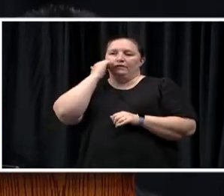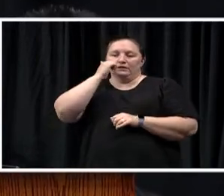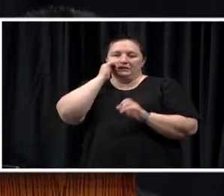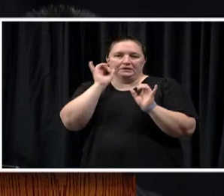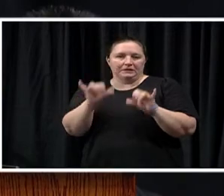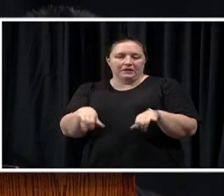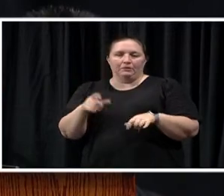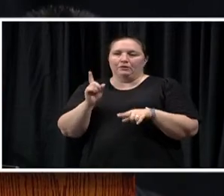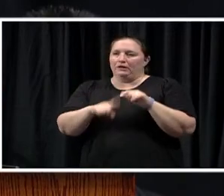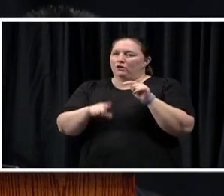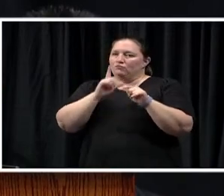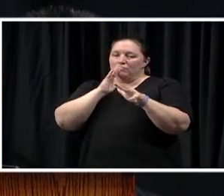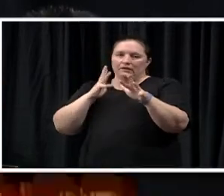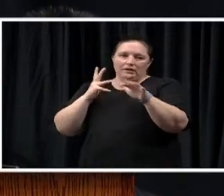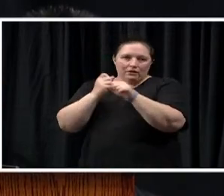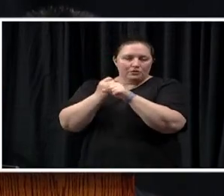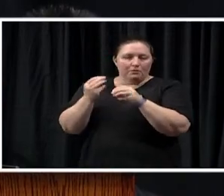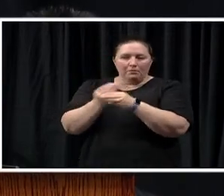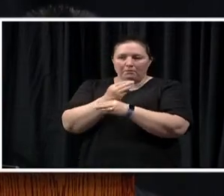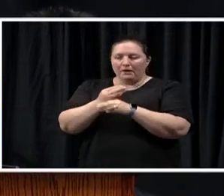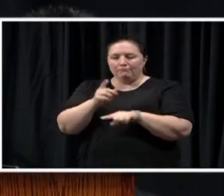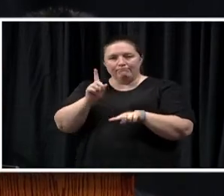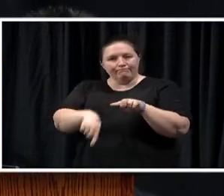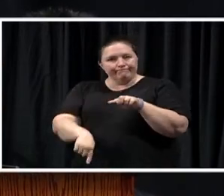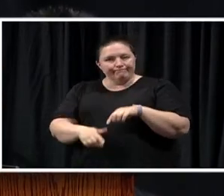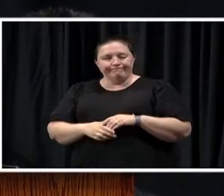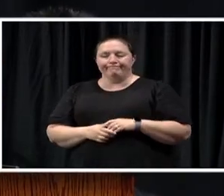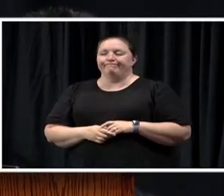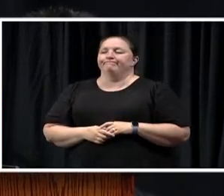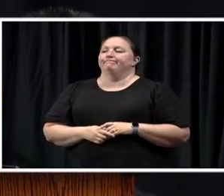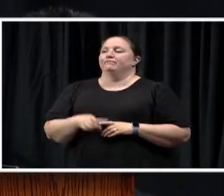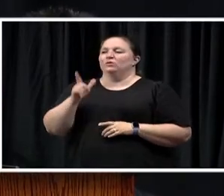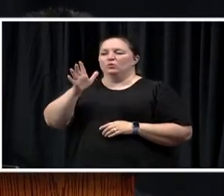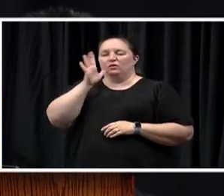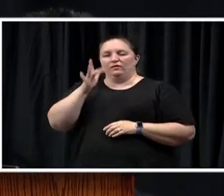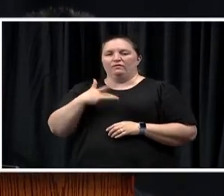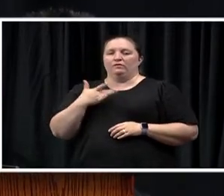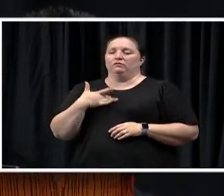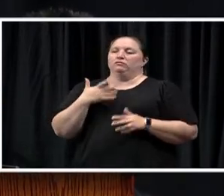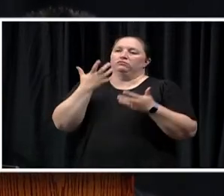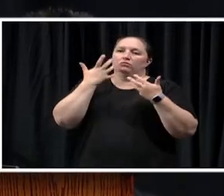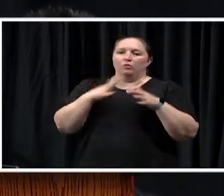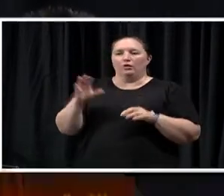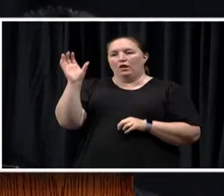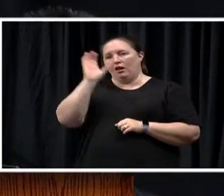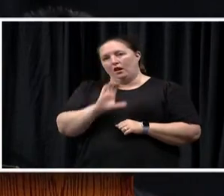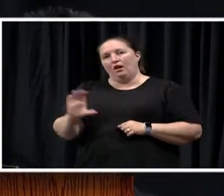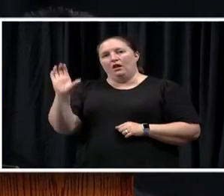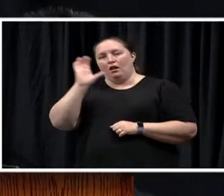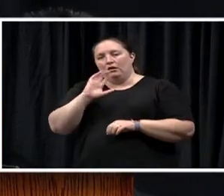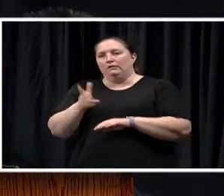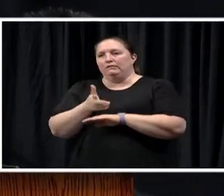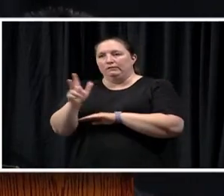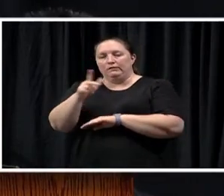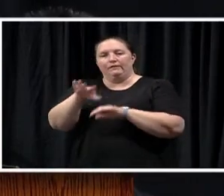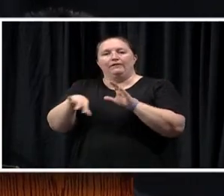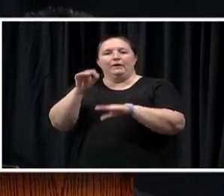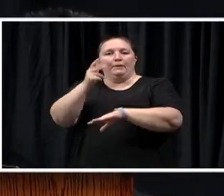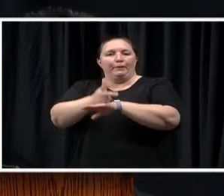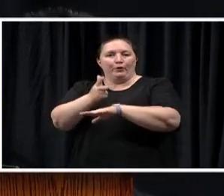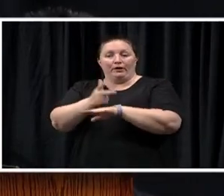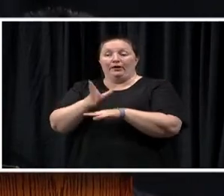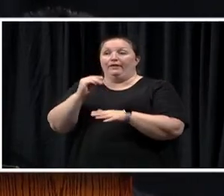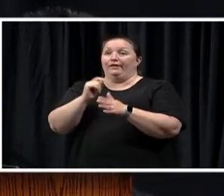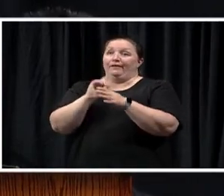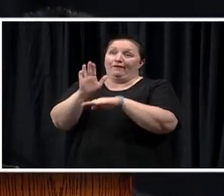seem to truly catch up in your math class. You'll dread the daily battle to find a parking spot and good luck trying to get out of there in the